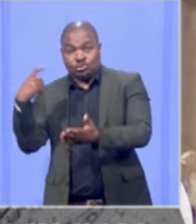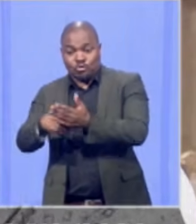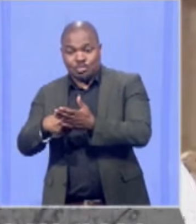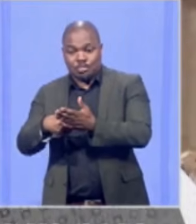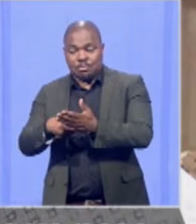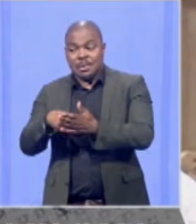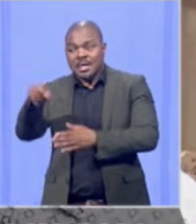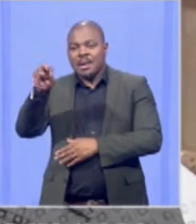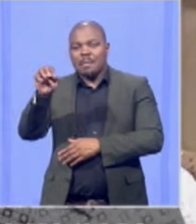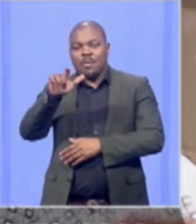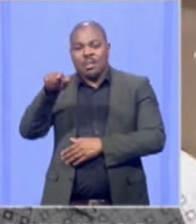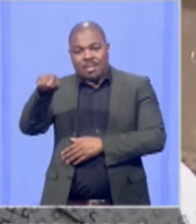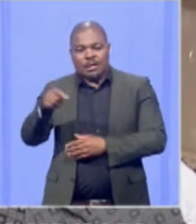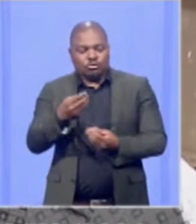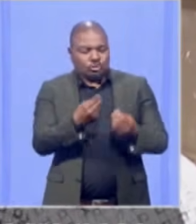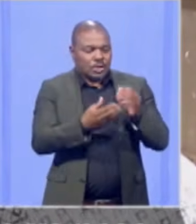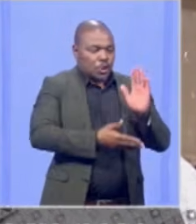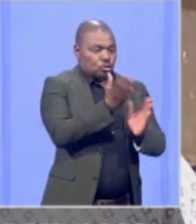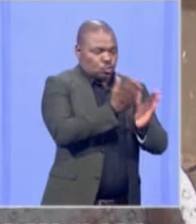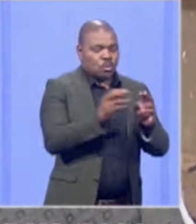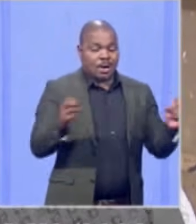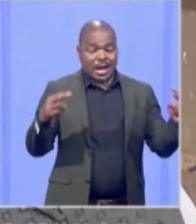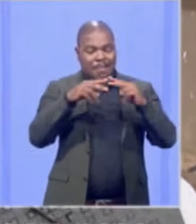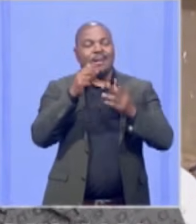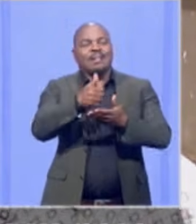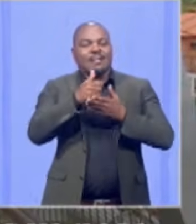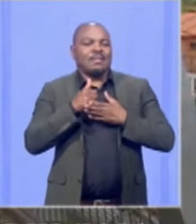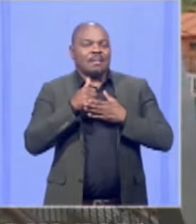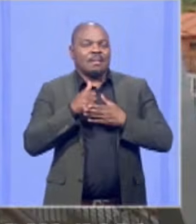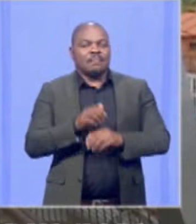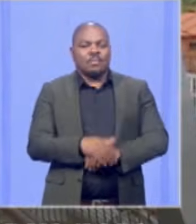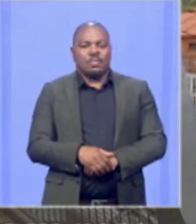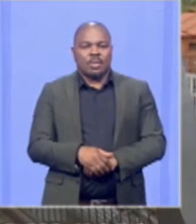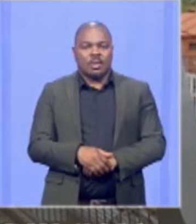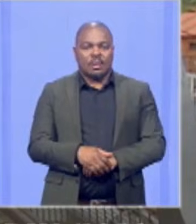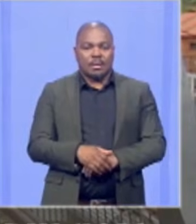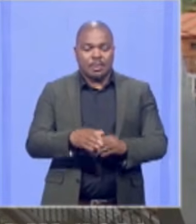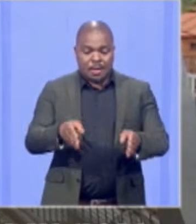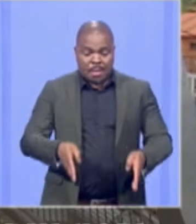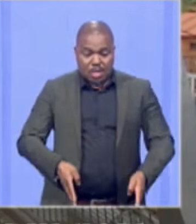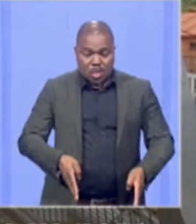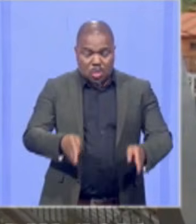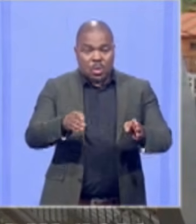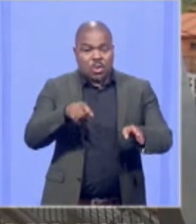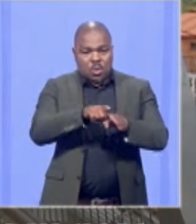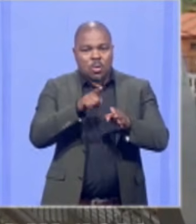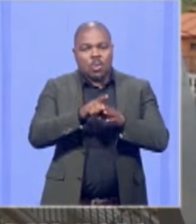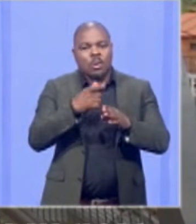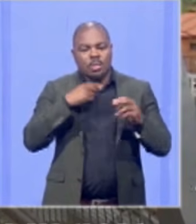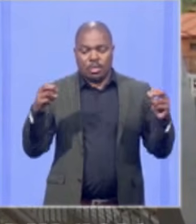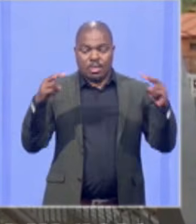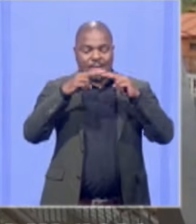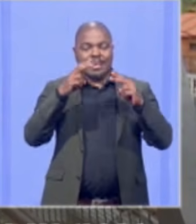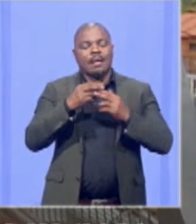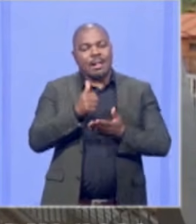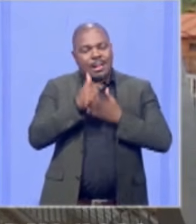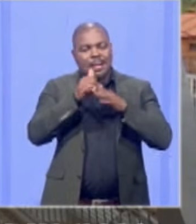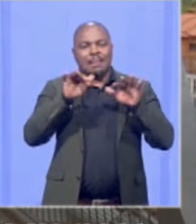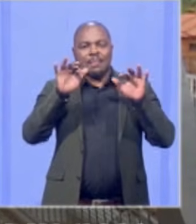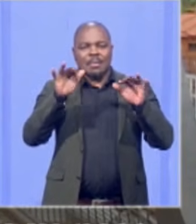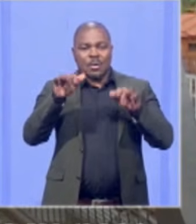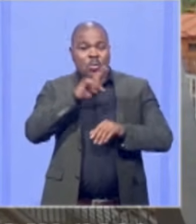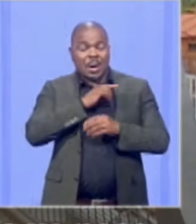complex and when the children go to school. Also help us. So this road was built for our safety from these people because we